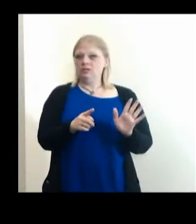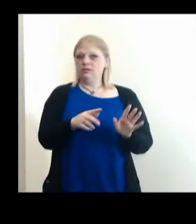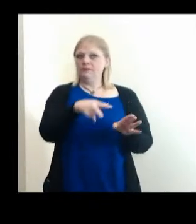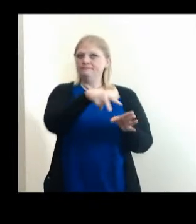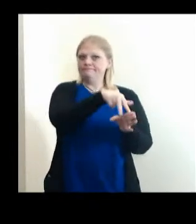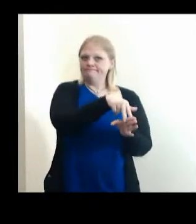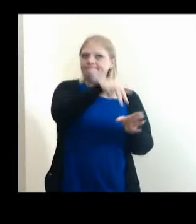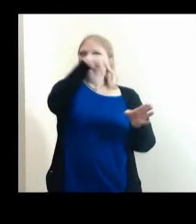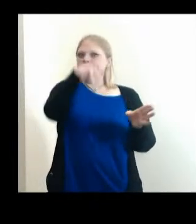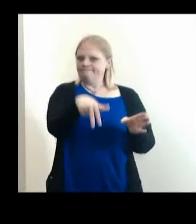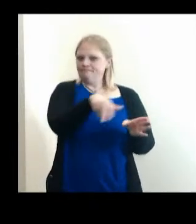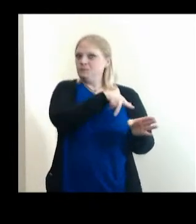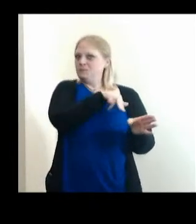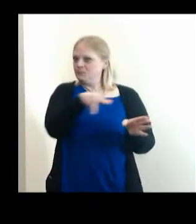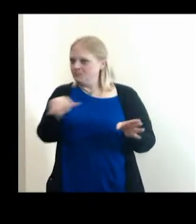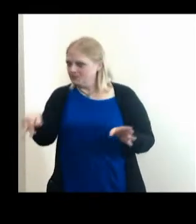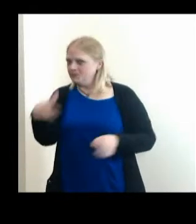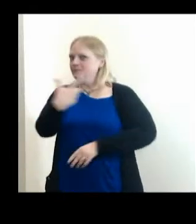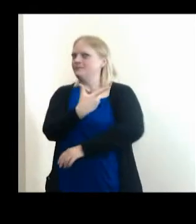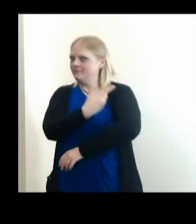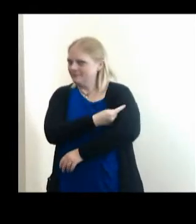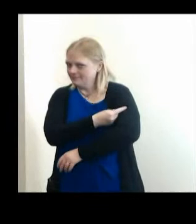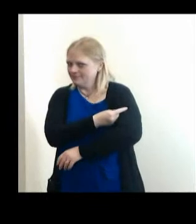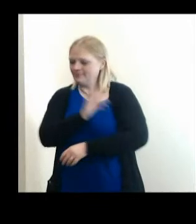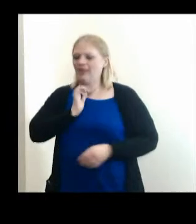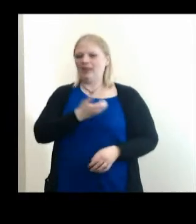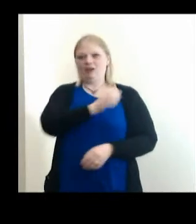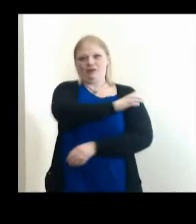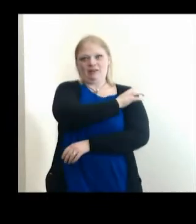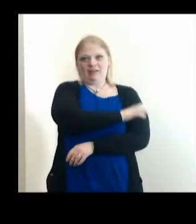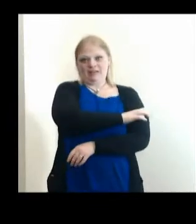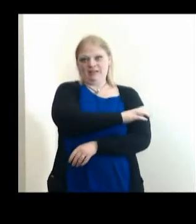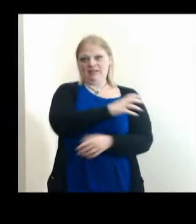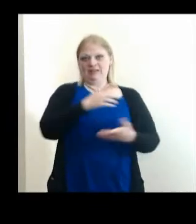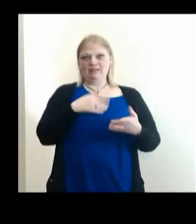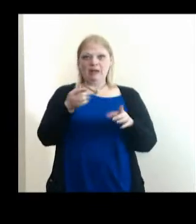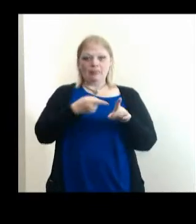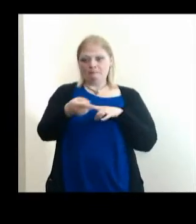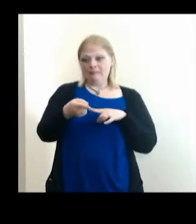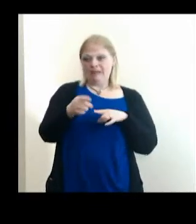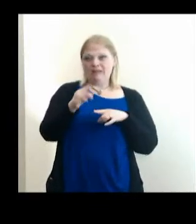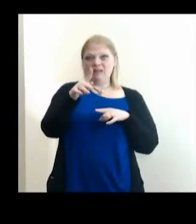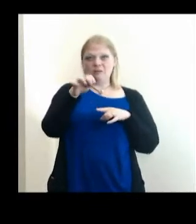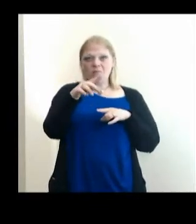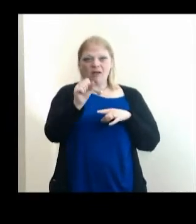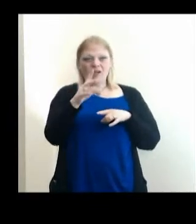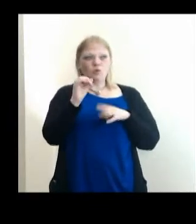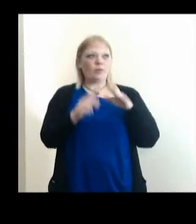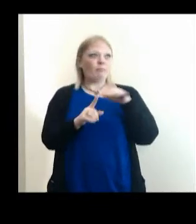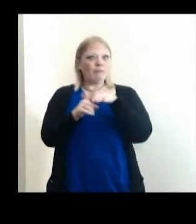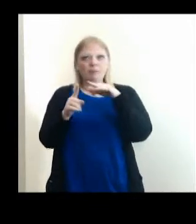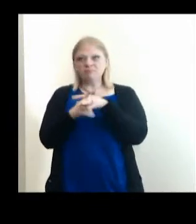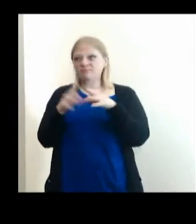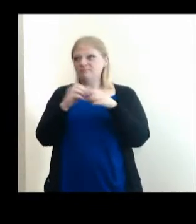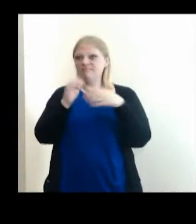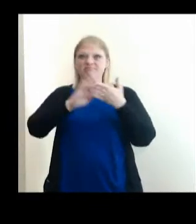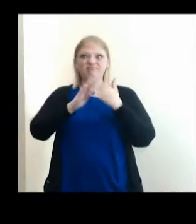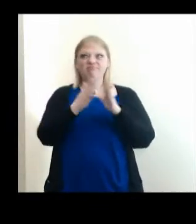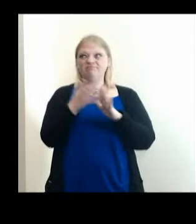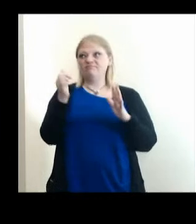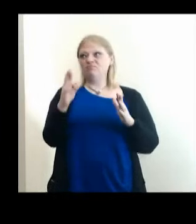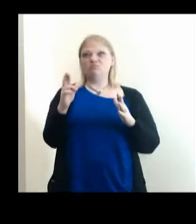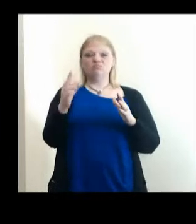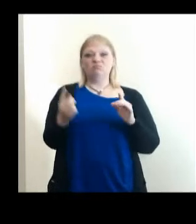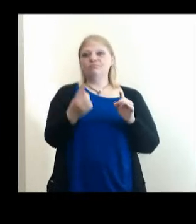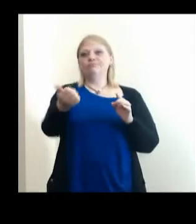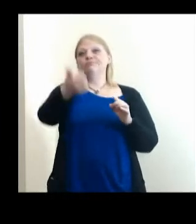that fence and come down and get vaccinated at one of our clinics, either our main pods or our pop-up pods in the community, or one